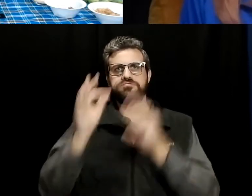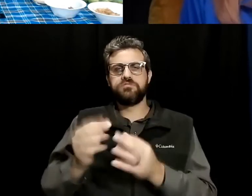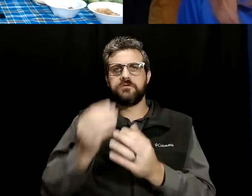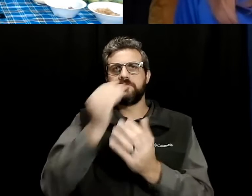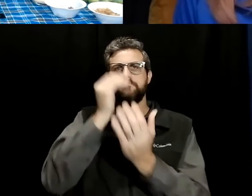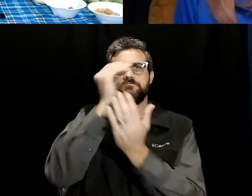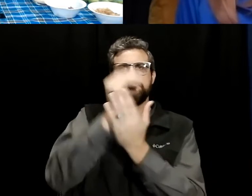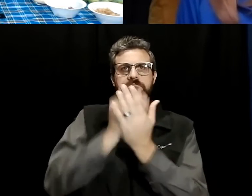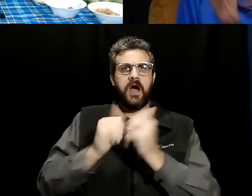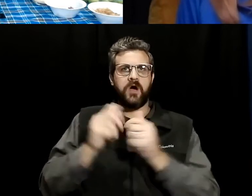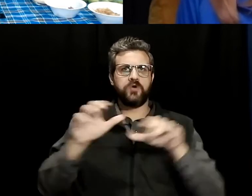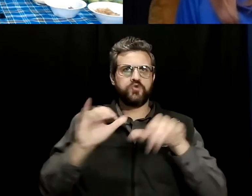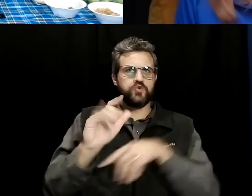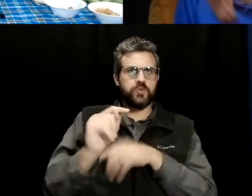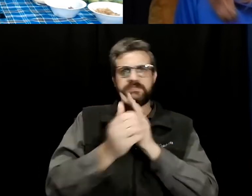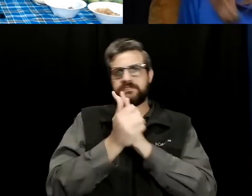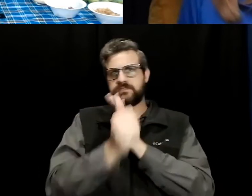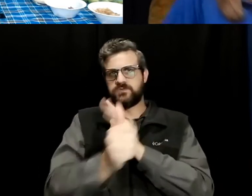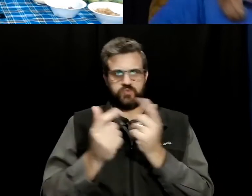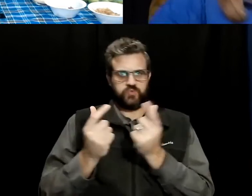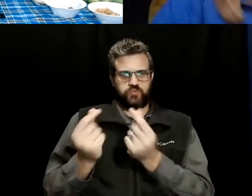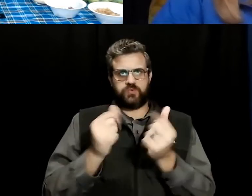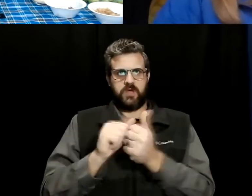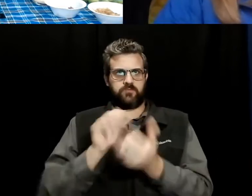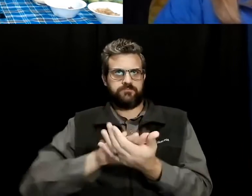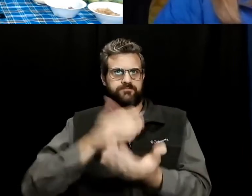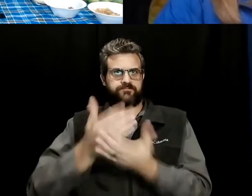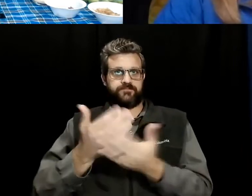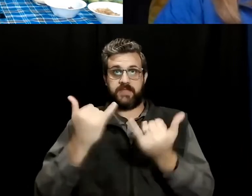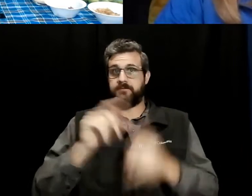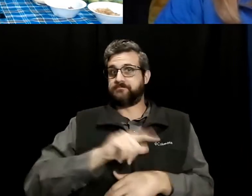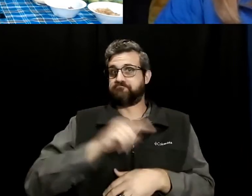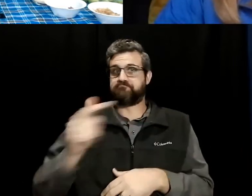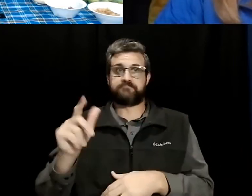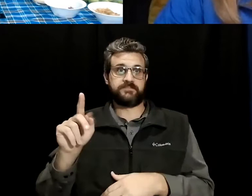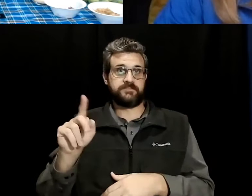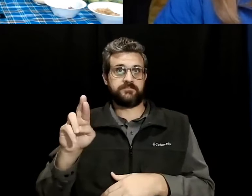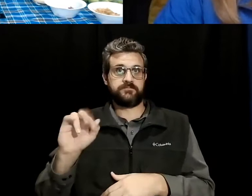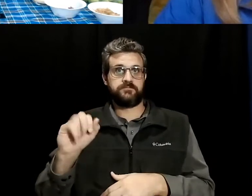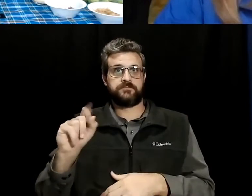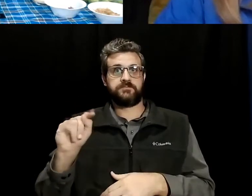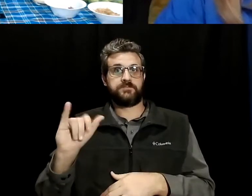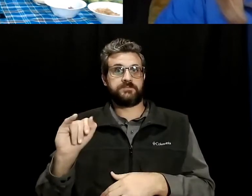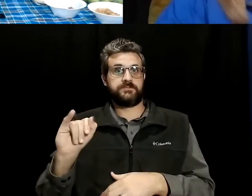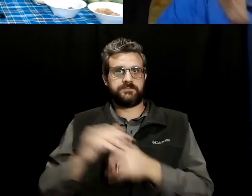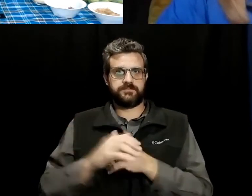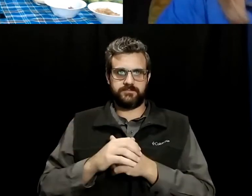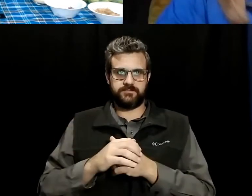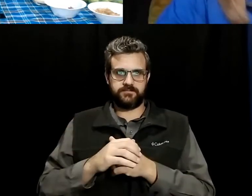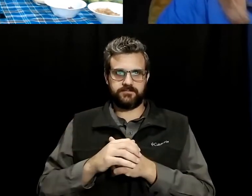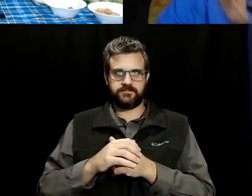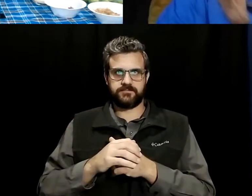that you need in order to prepare this recipe. And with that, Kristi, I'm going to turn it over to you.